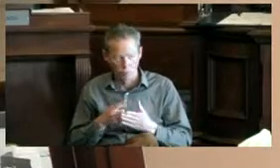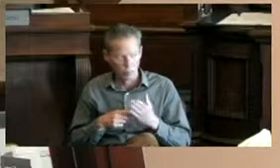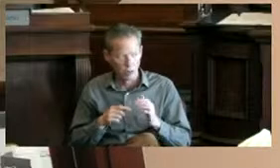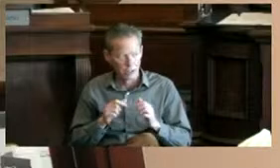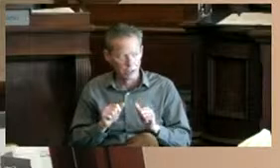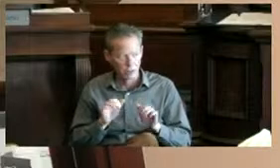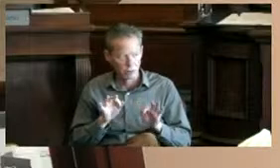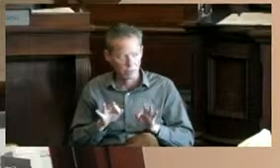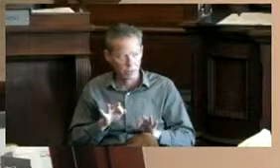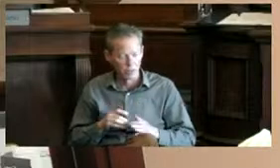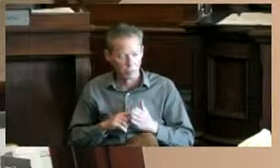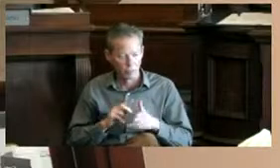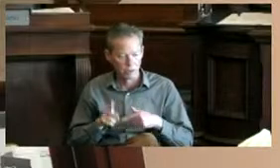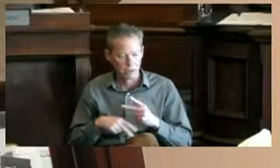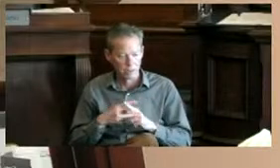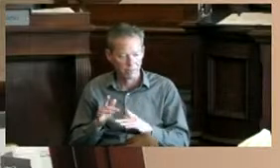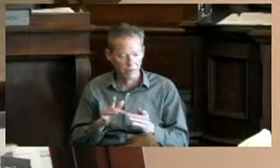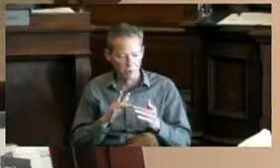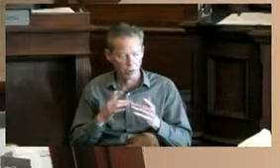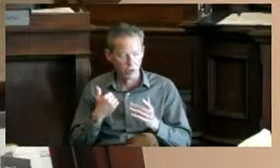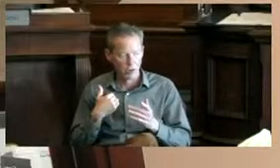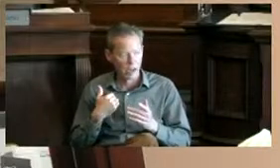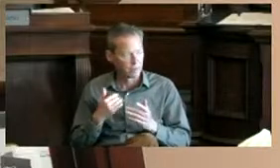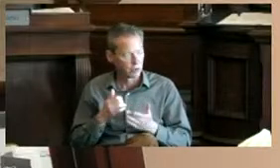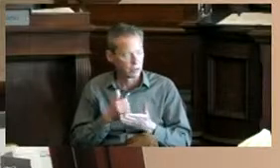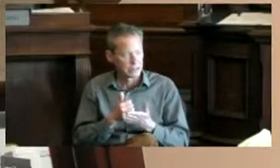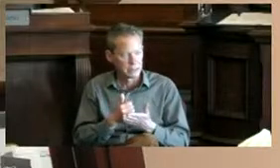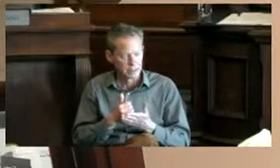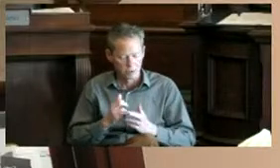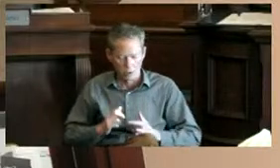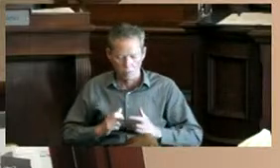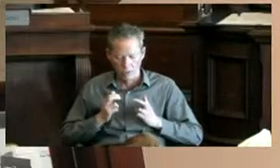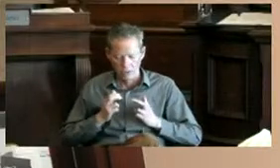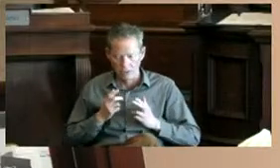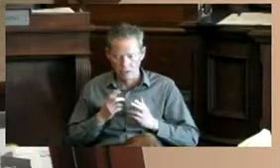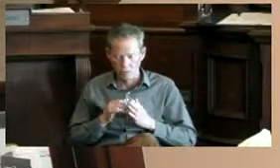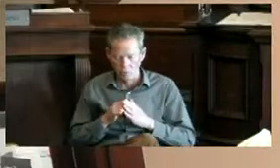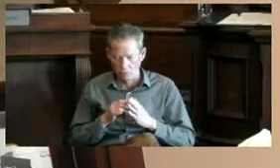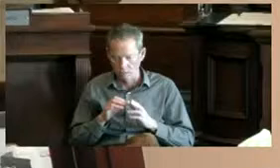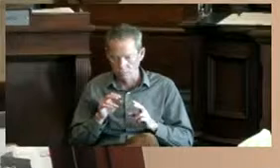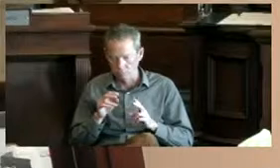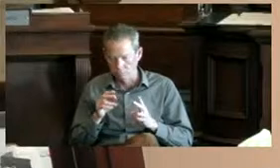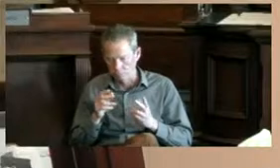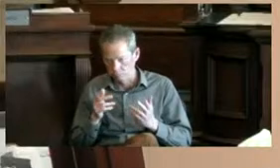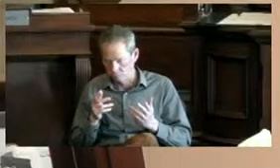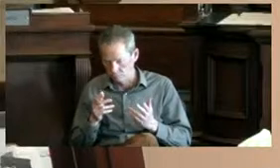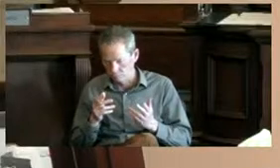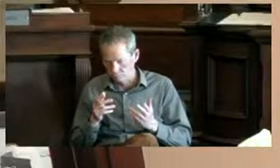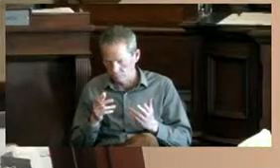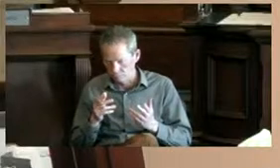you explain, what kind of network do you have to assist our residents for foreclosure?